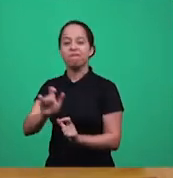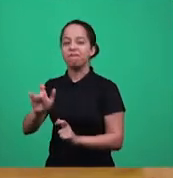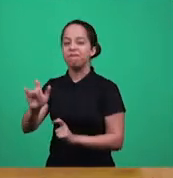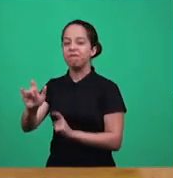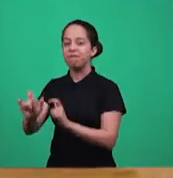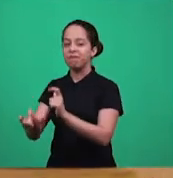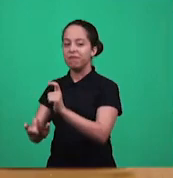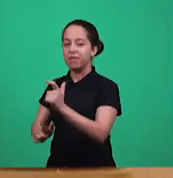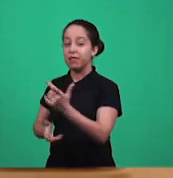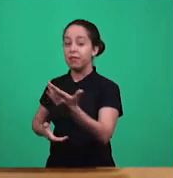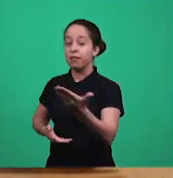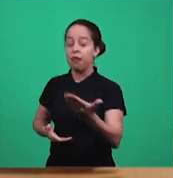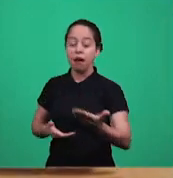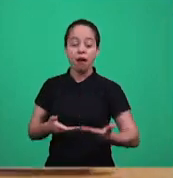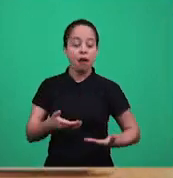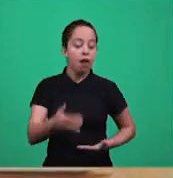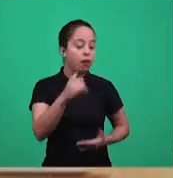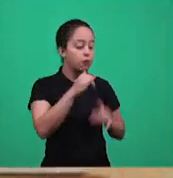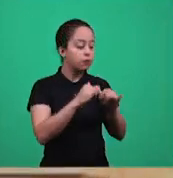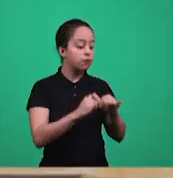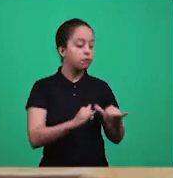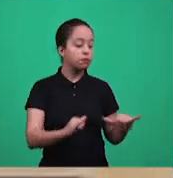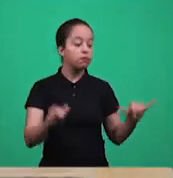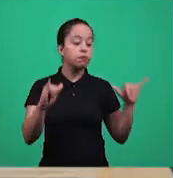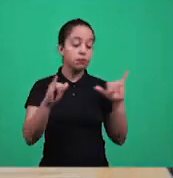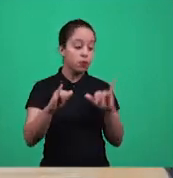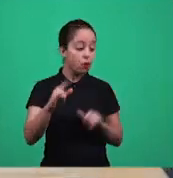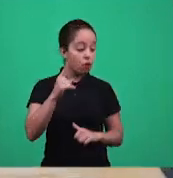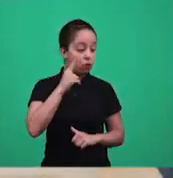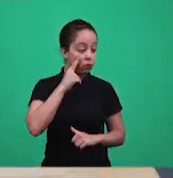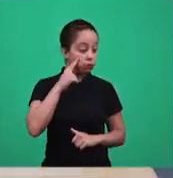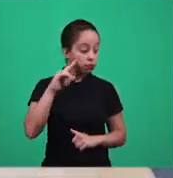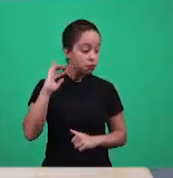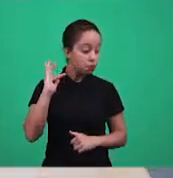Speaks to his church.